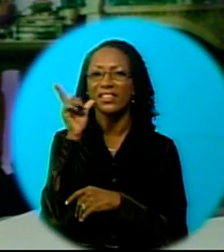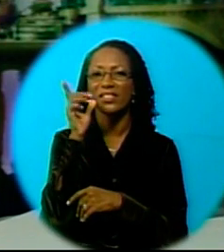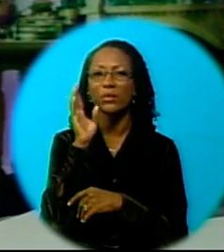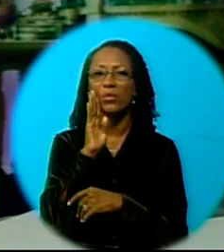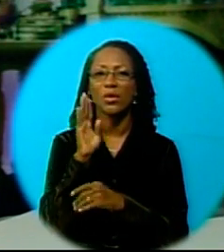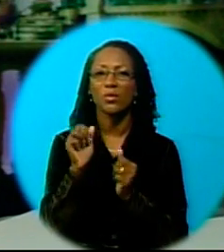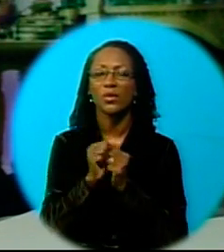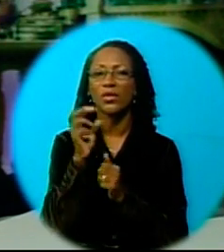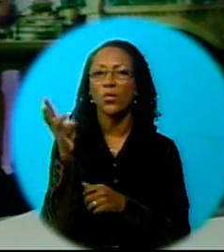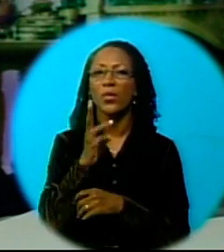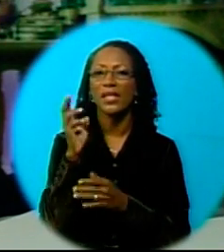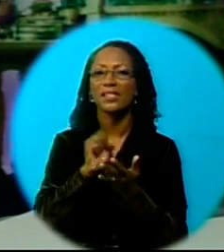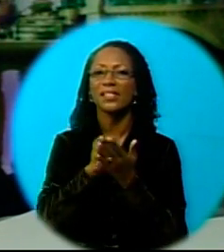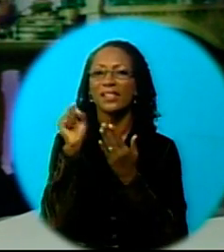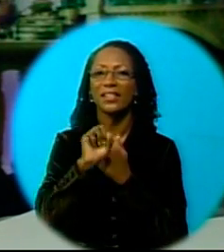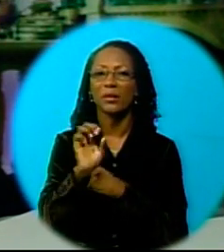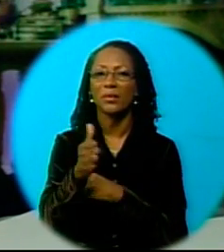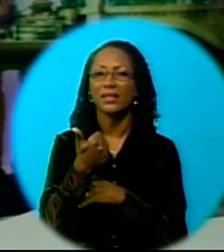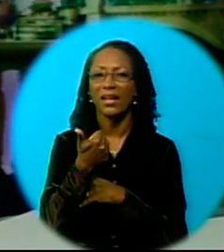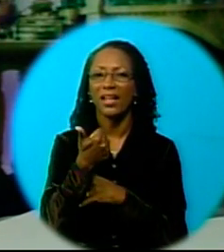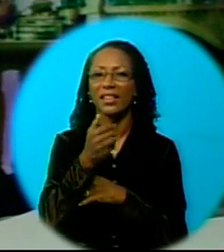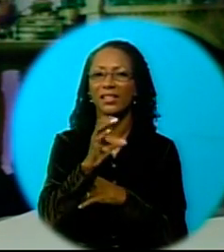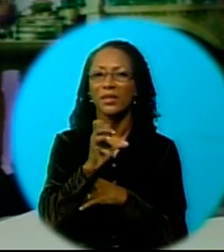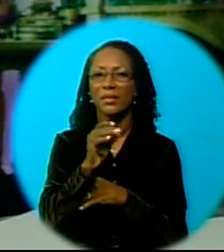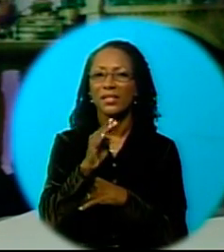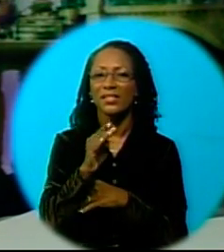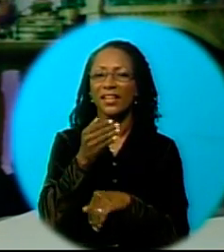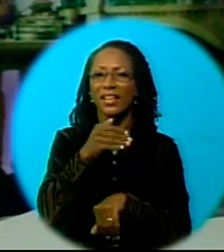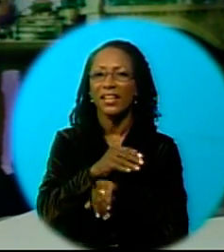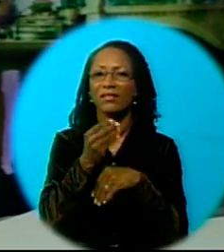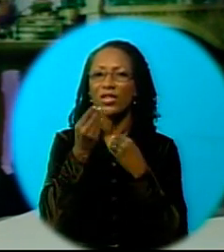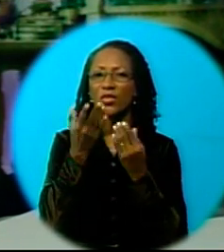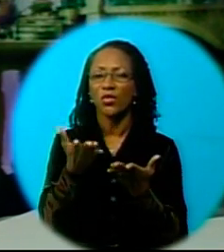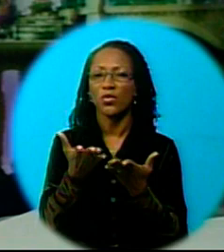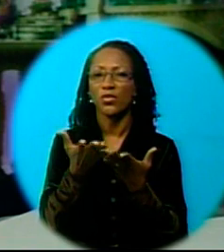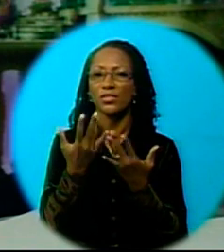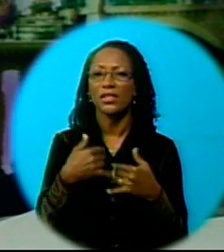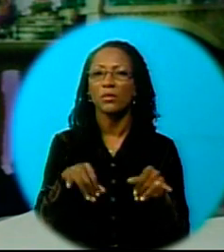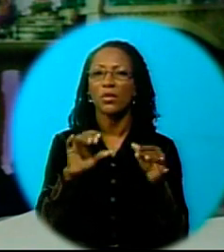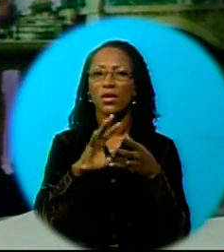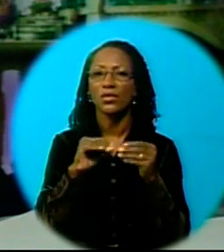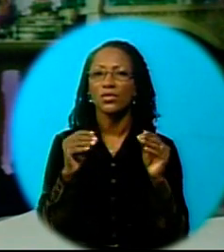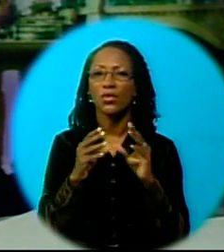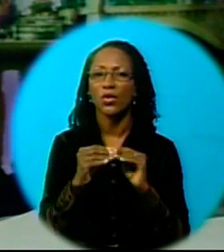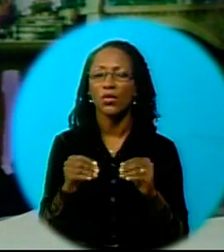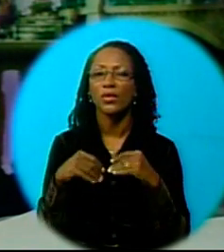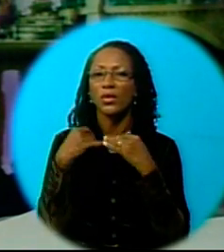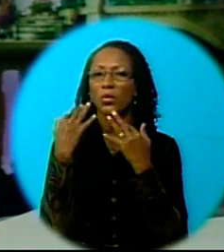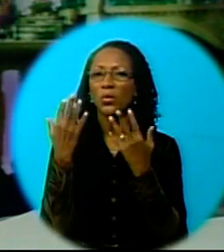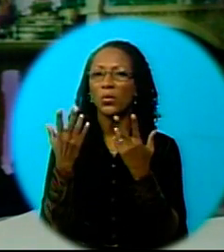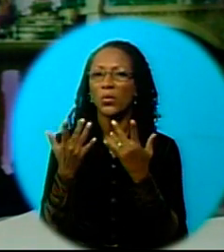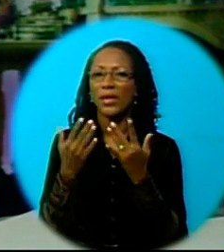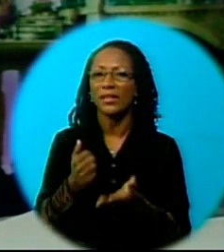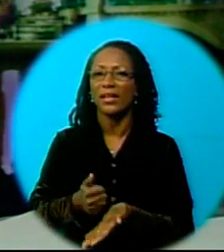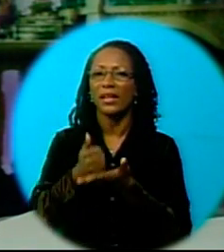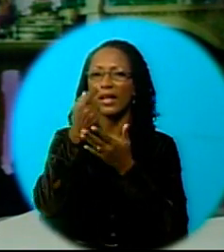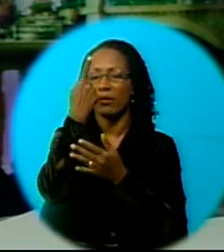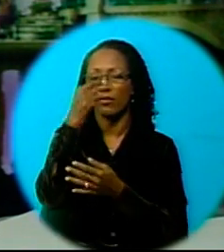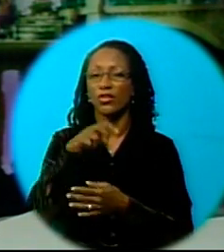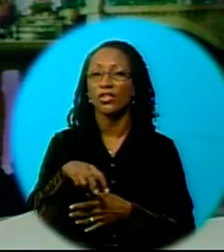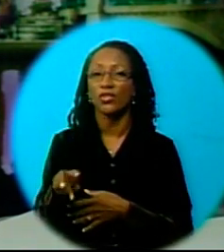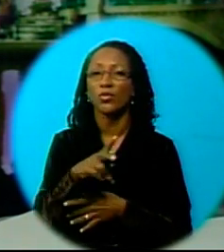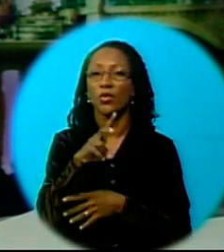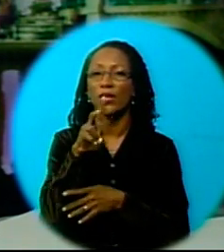Walter Broom with the Wednesday, September 10th edition of the CBC Evening News. In our top story tonight, the long-awaited concessions for